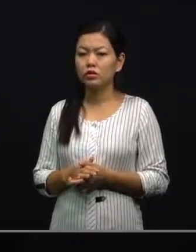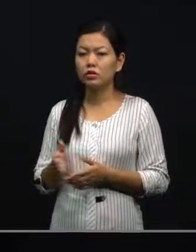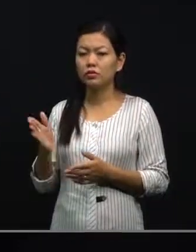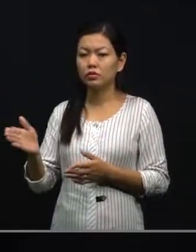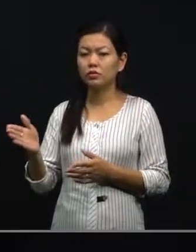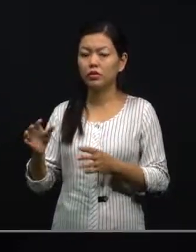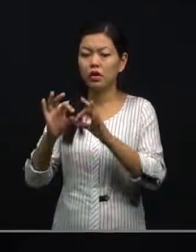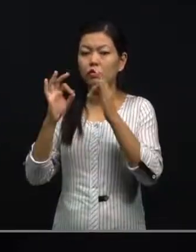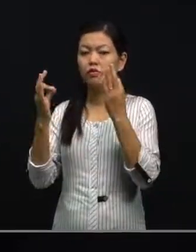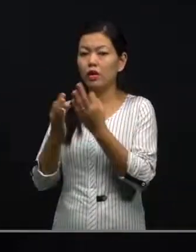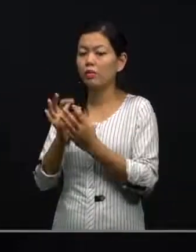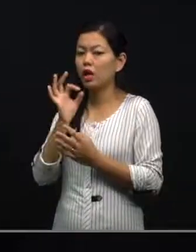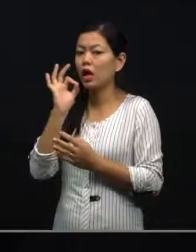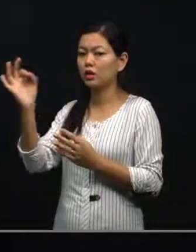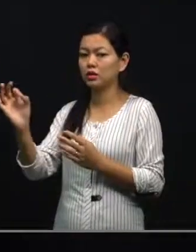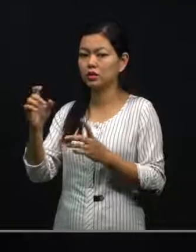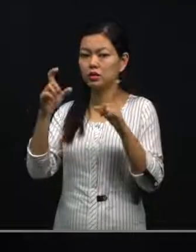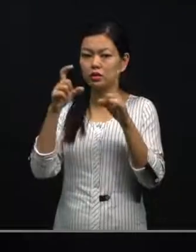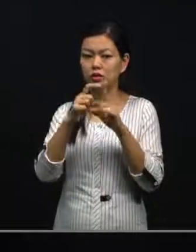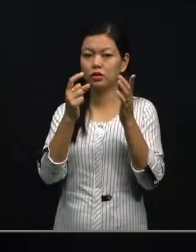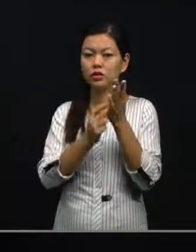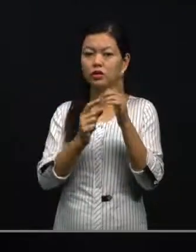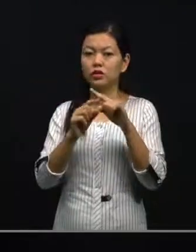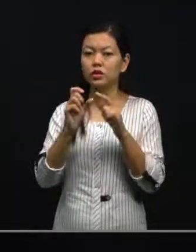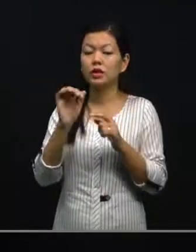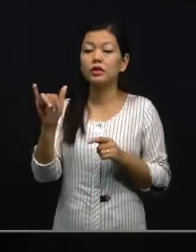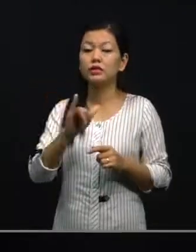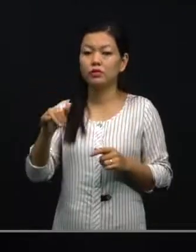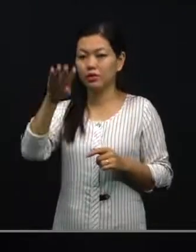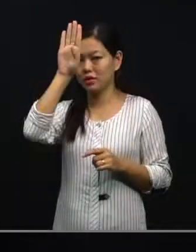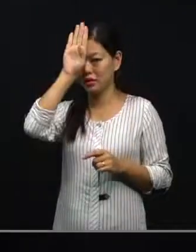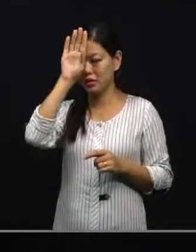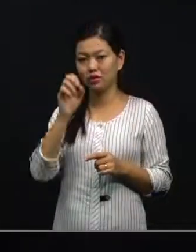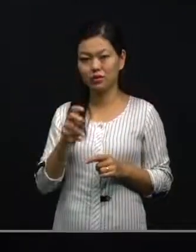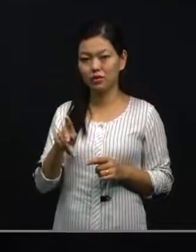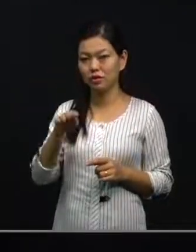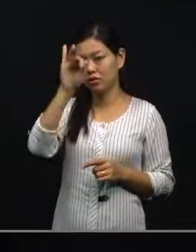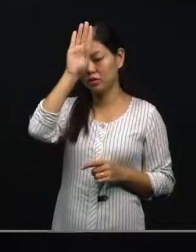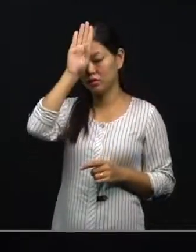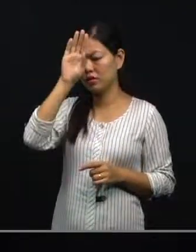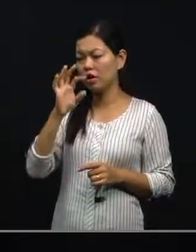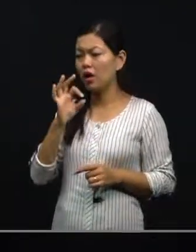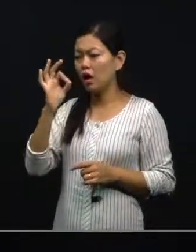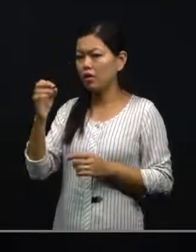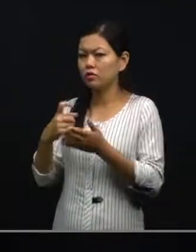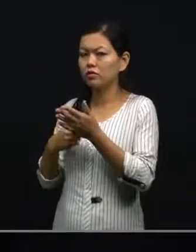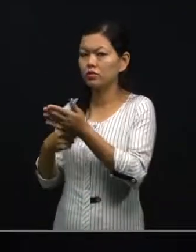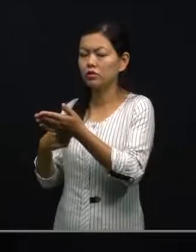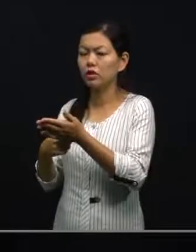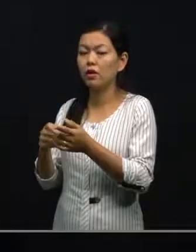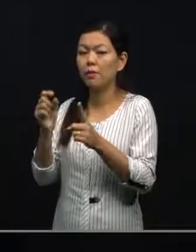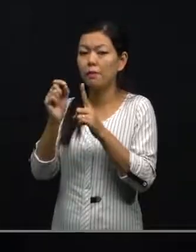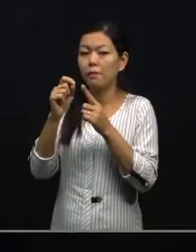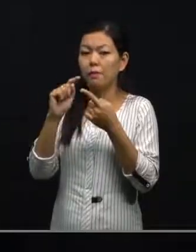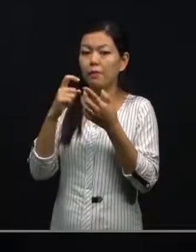must get you a hat. See, very materialistic. He is very concerned about the impression that he is going to give, maintaining his social